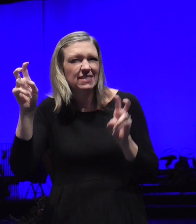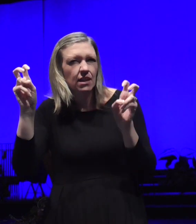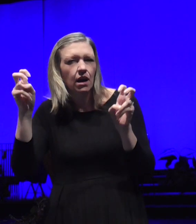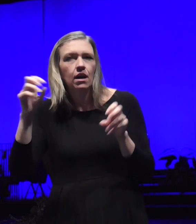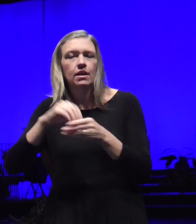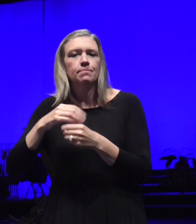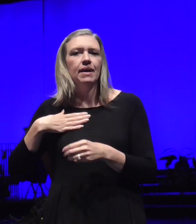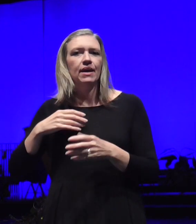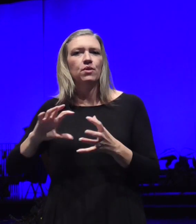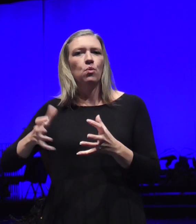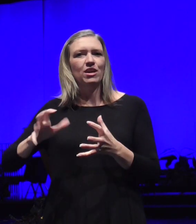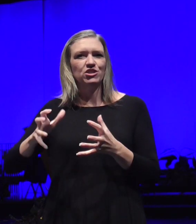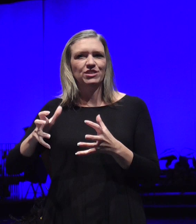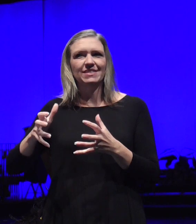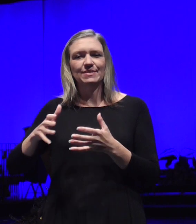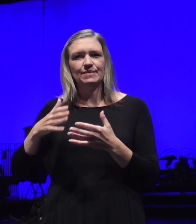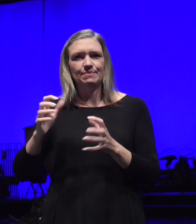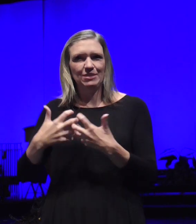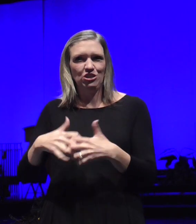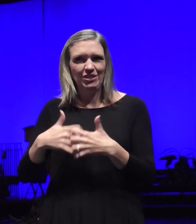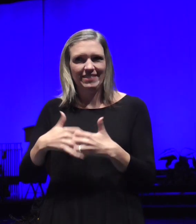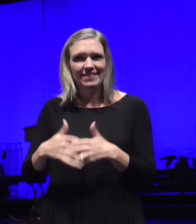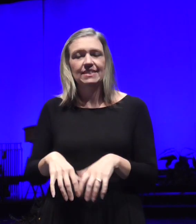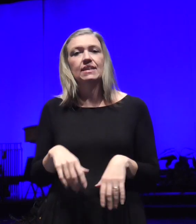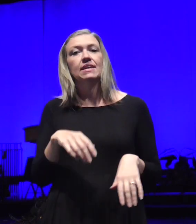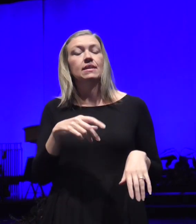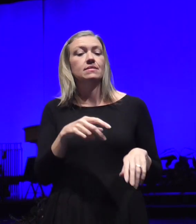And a paradigm is 20 cents.